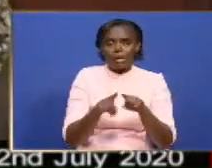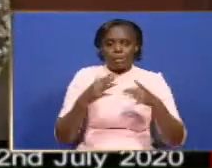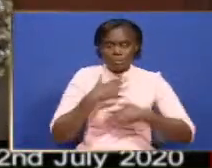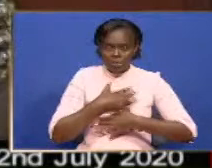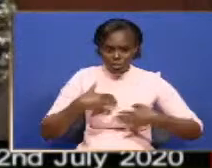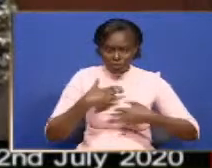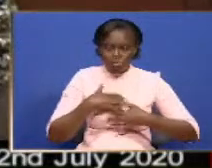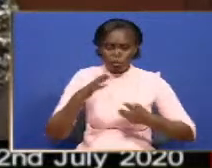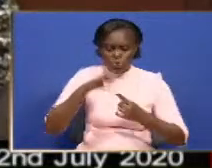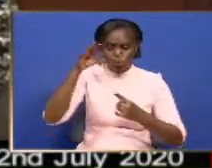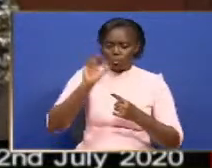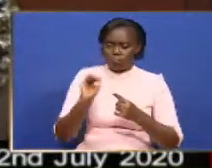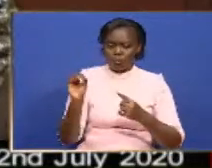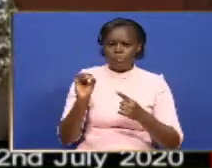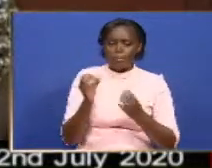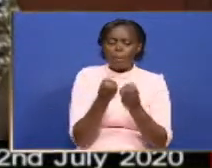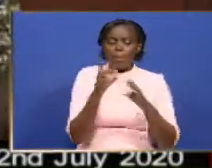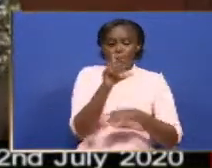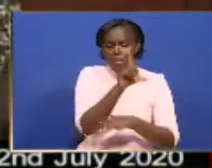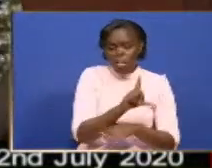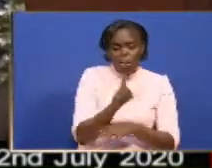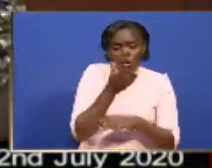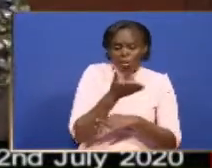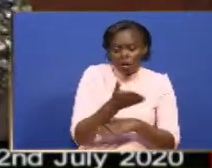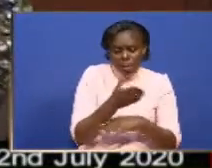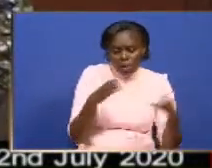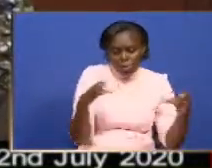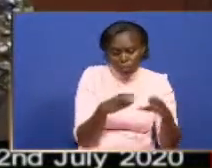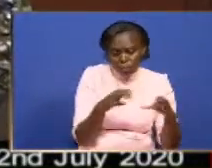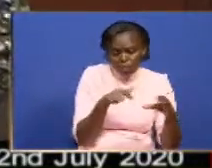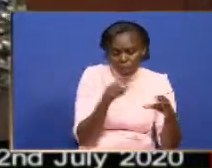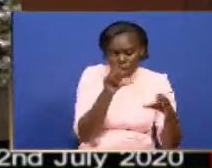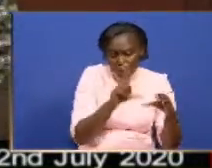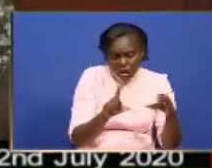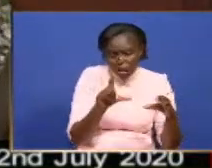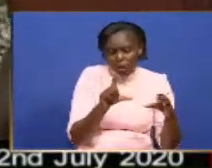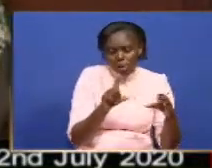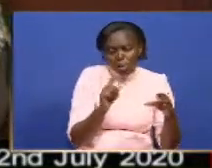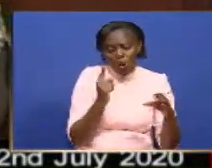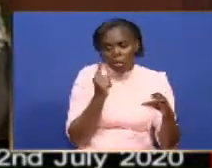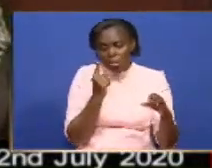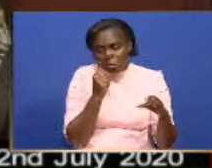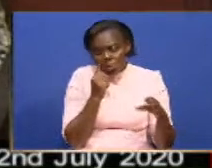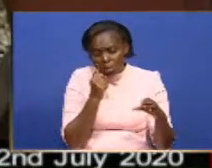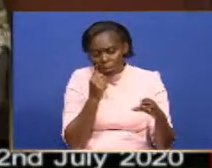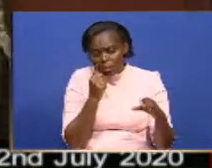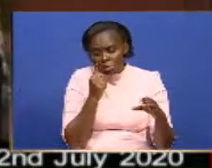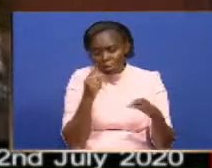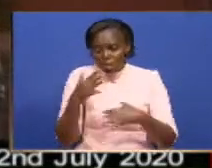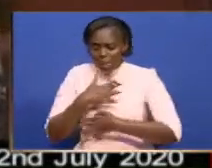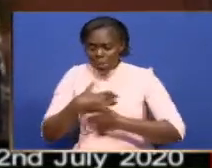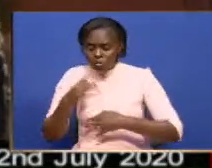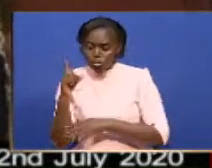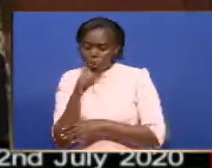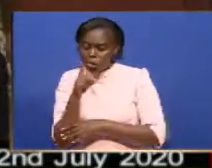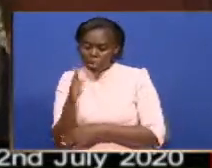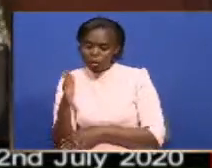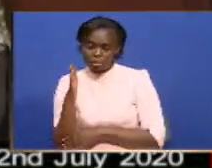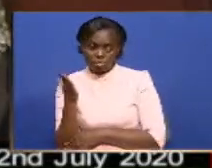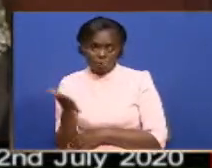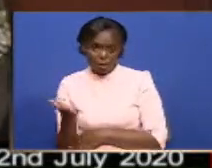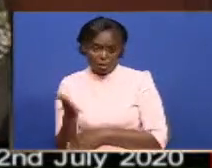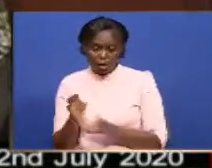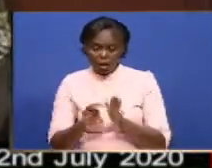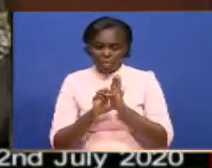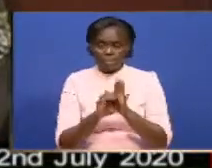of the times the locals, they find the refugees as a security threat. I'll give an example,